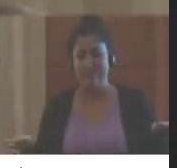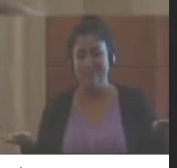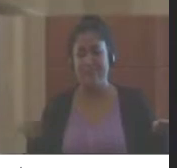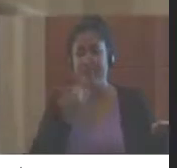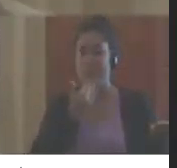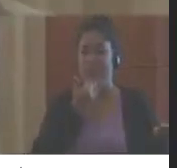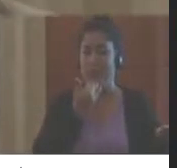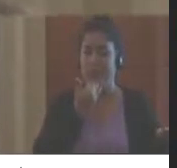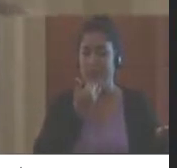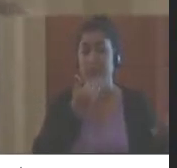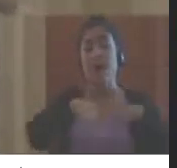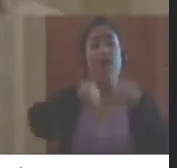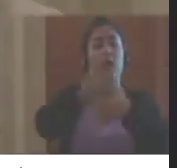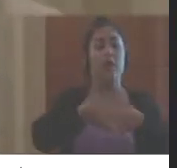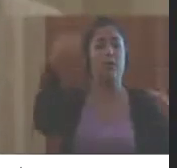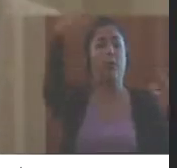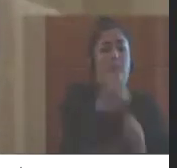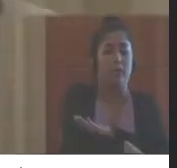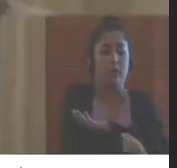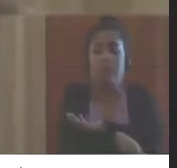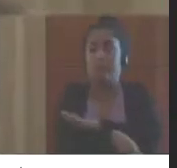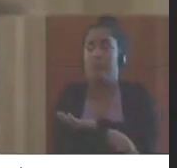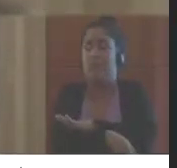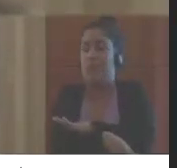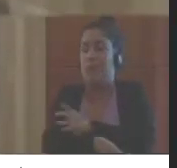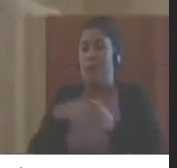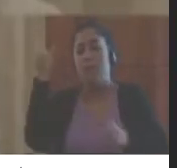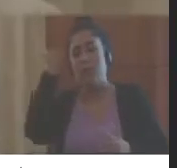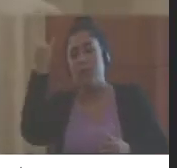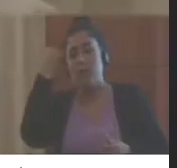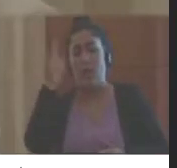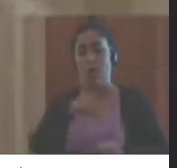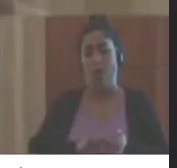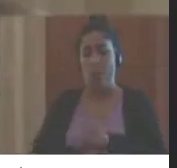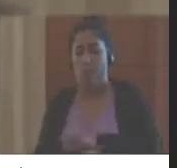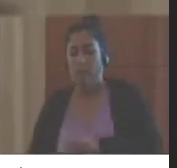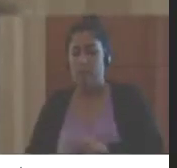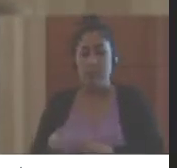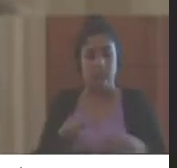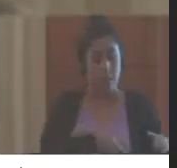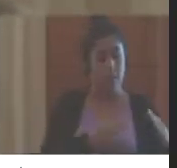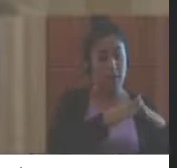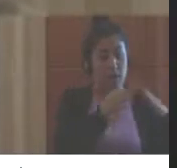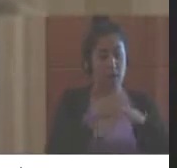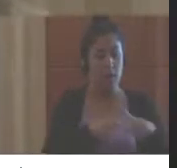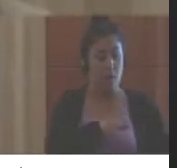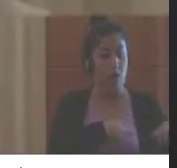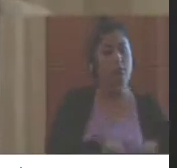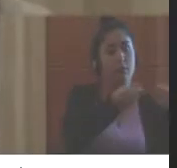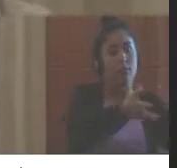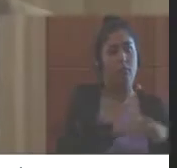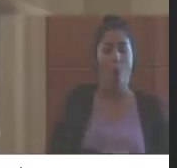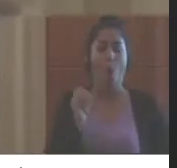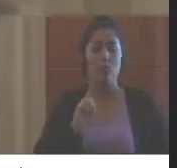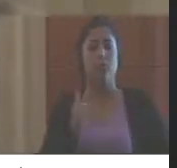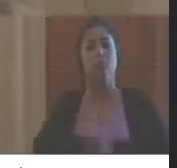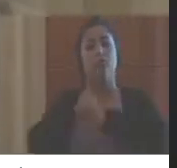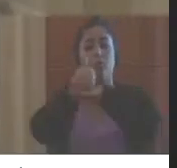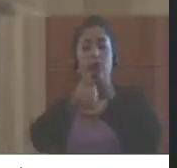allow for any precarious building of a house to occur. We have, if that happens, we